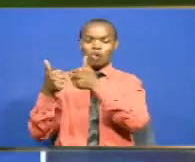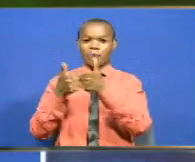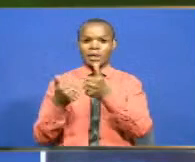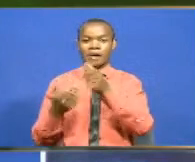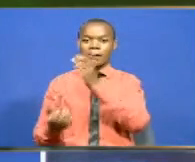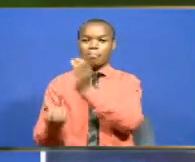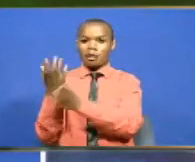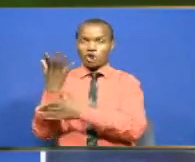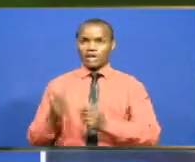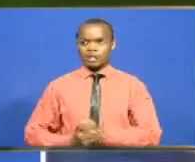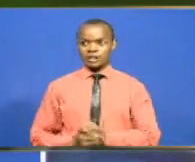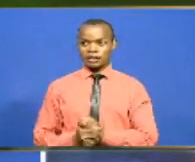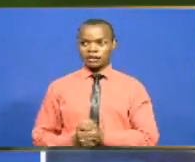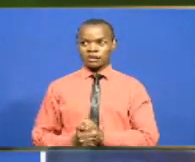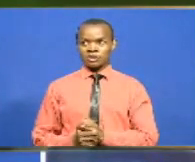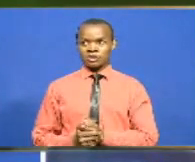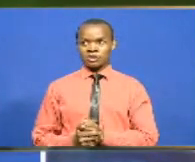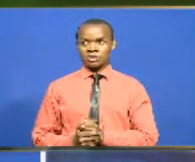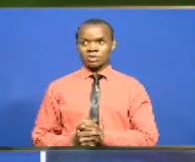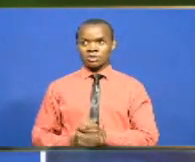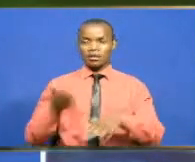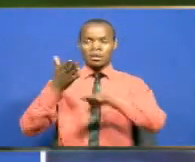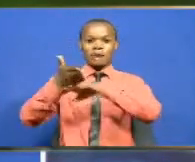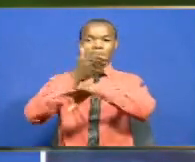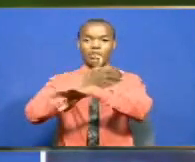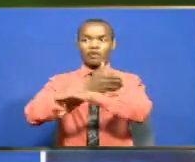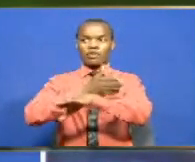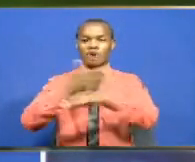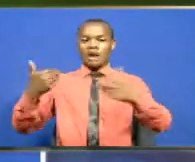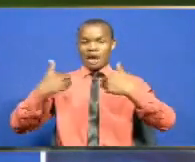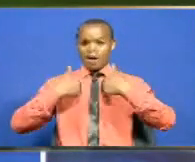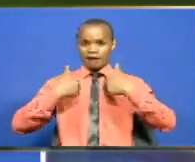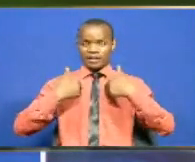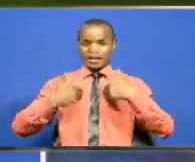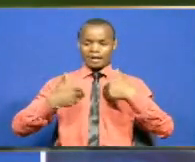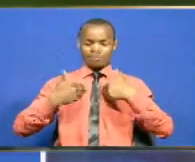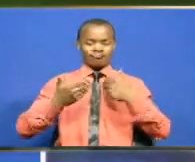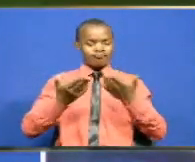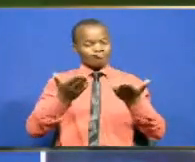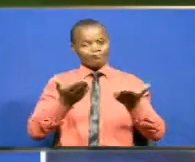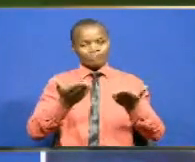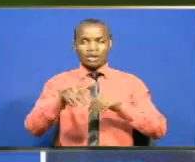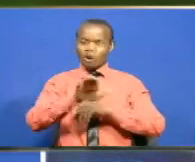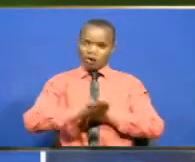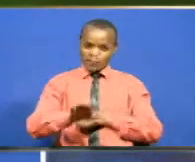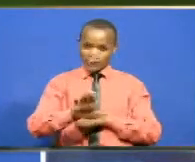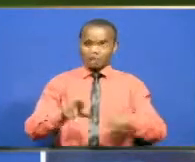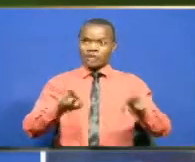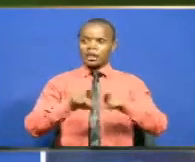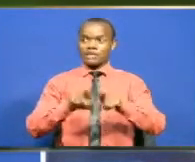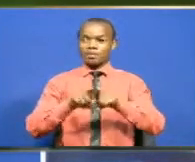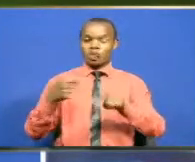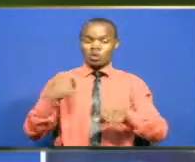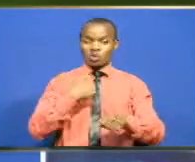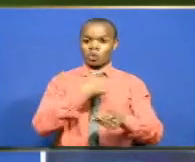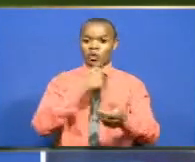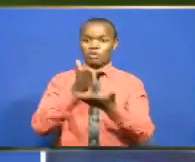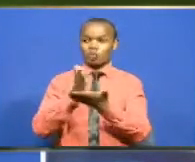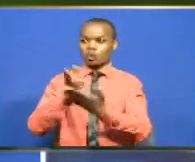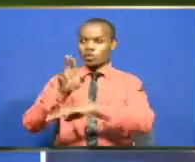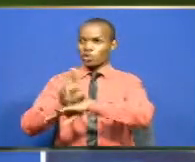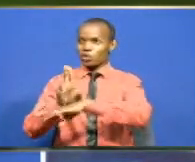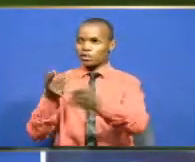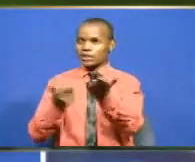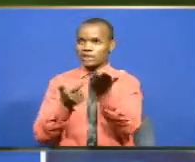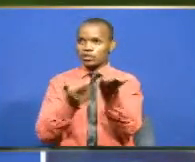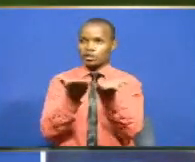deploy our robust IT platform, and we unveil our digital services to